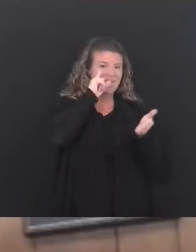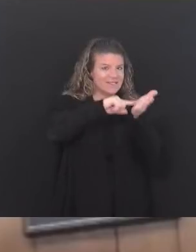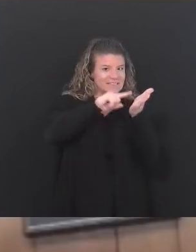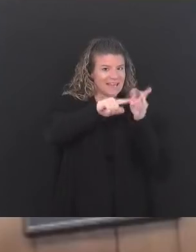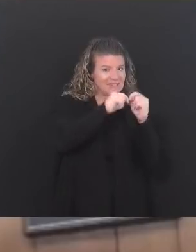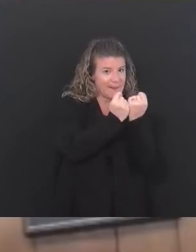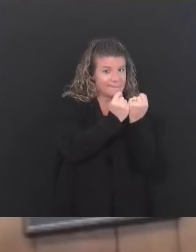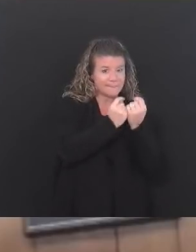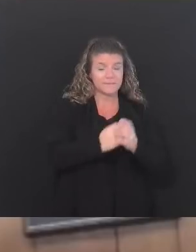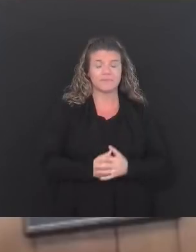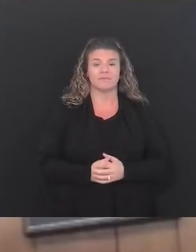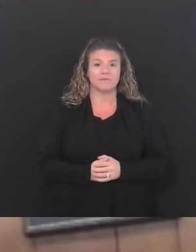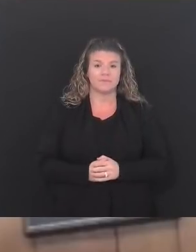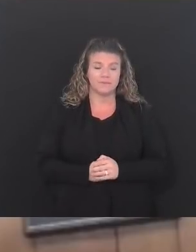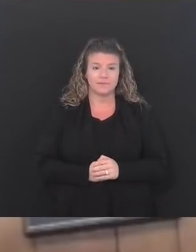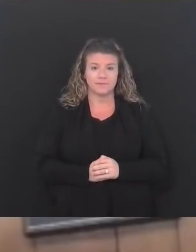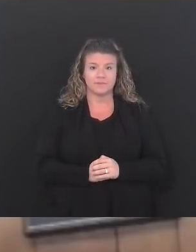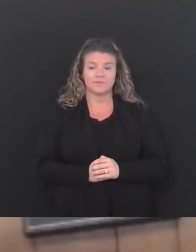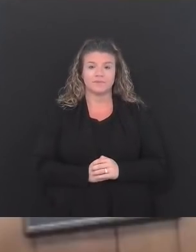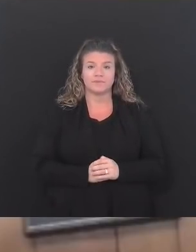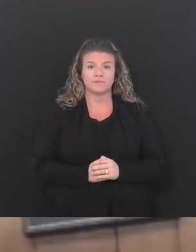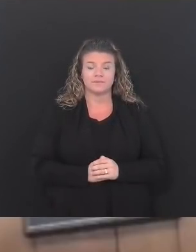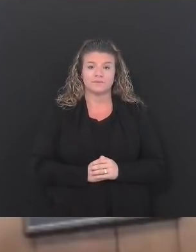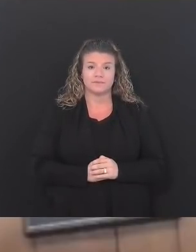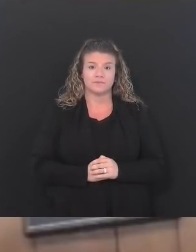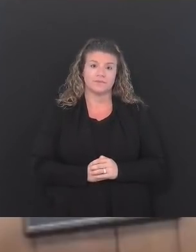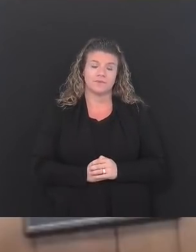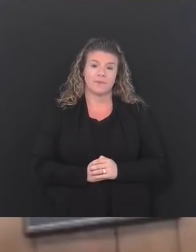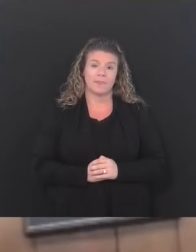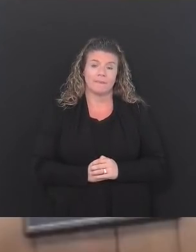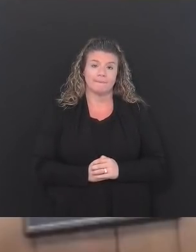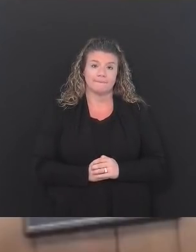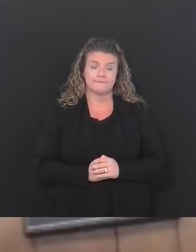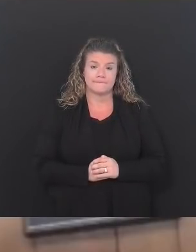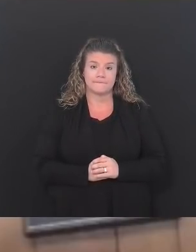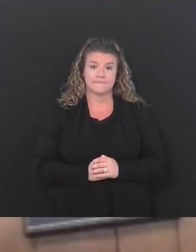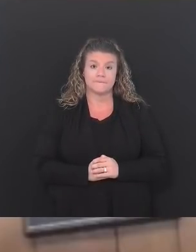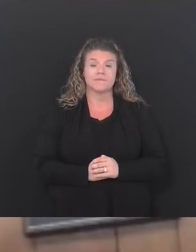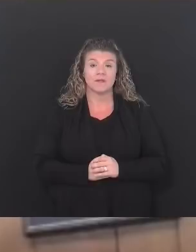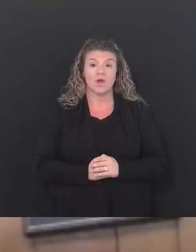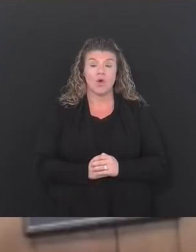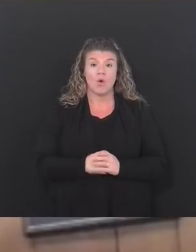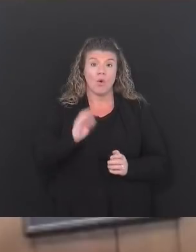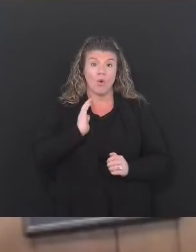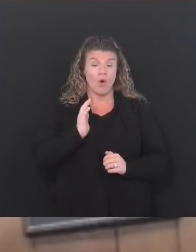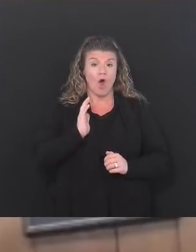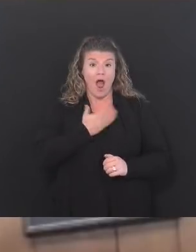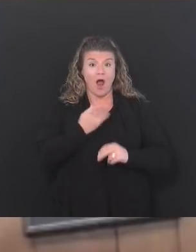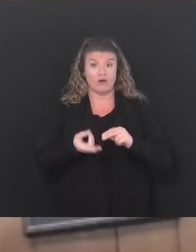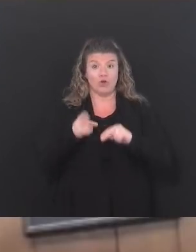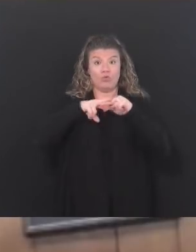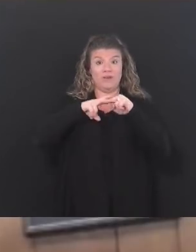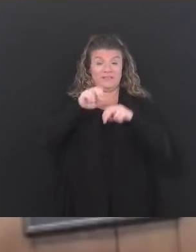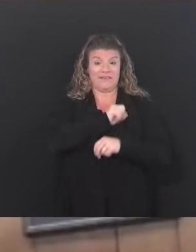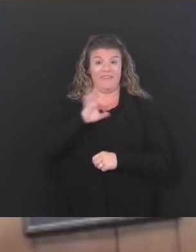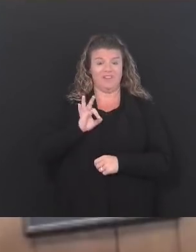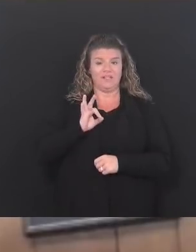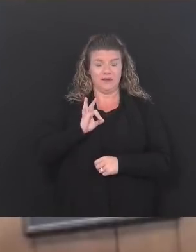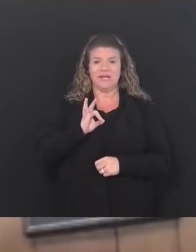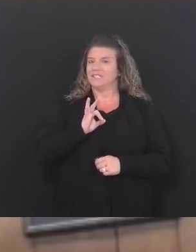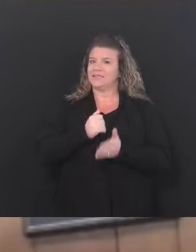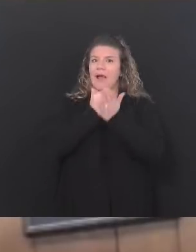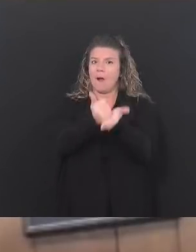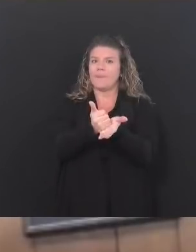it's important to point out that increased staffing is supporting those locations as well as Workforce West Virginia